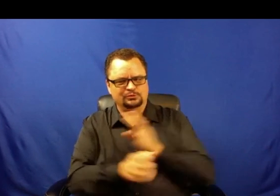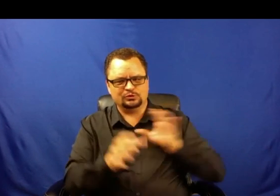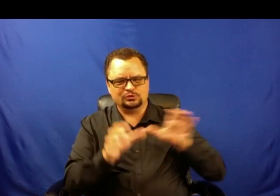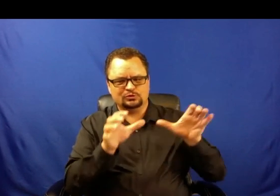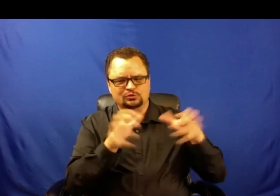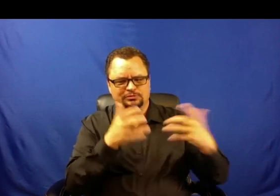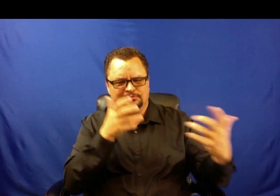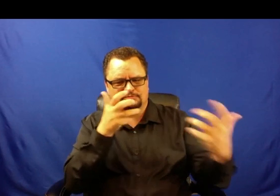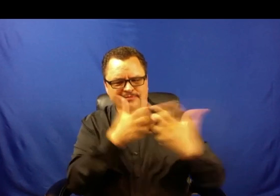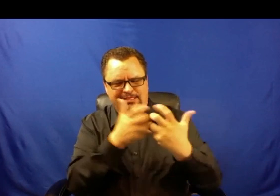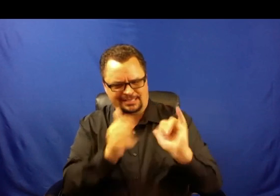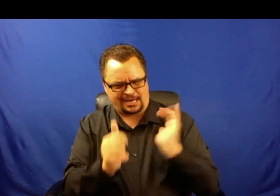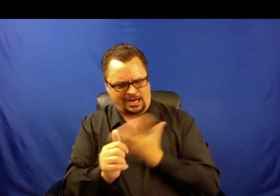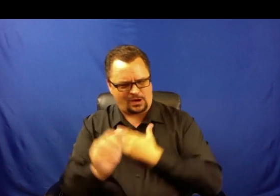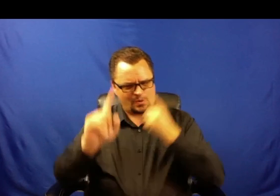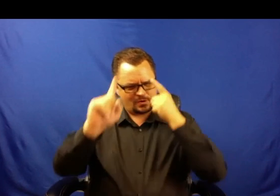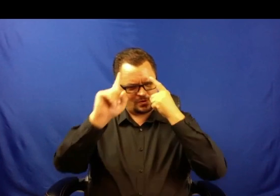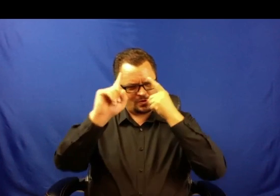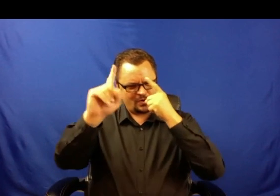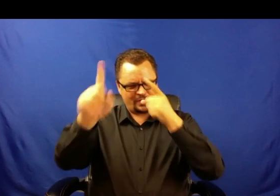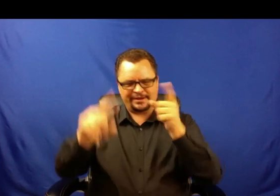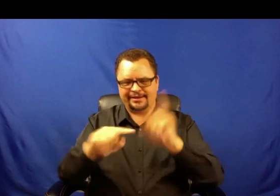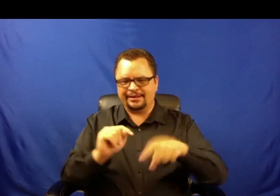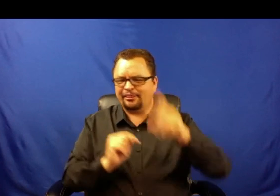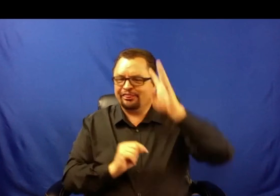think in the environment of